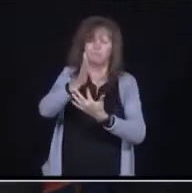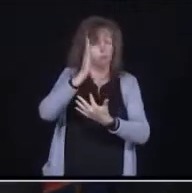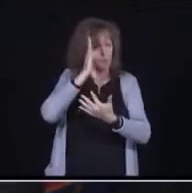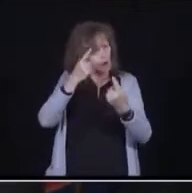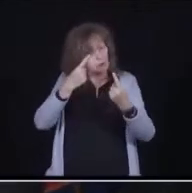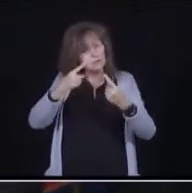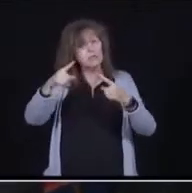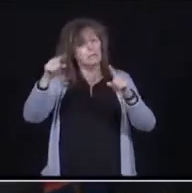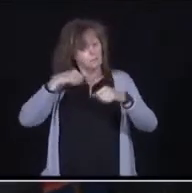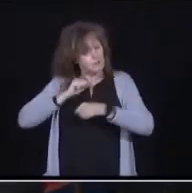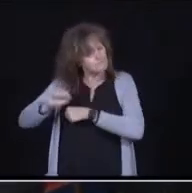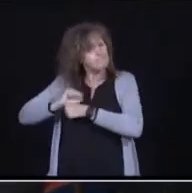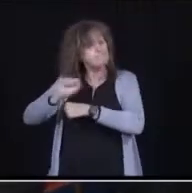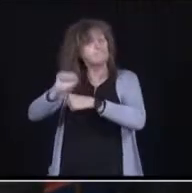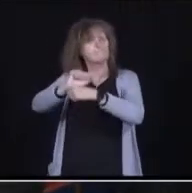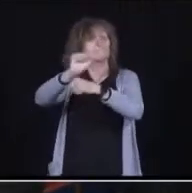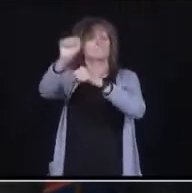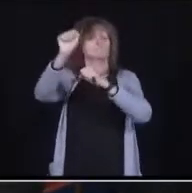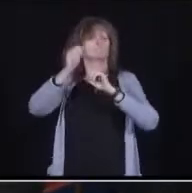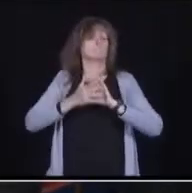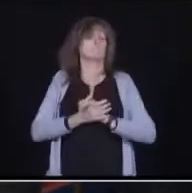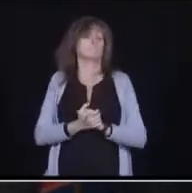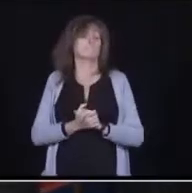else. Follow up?